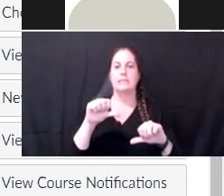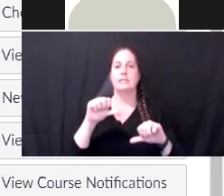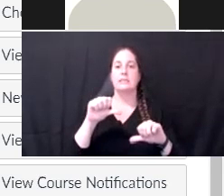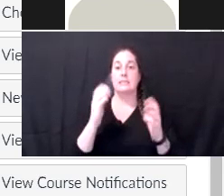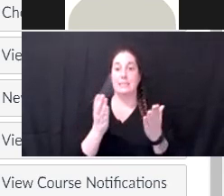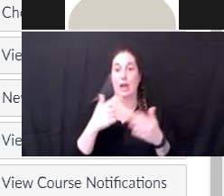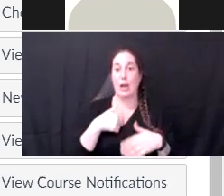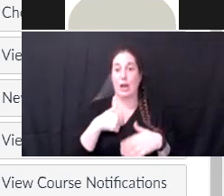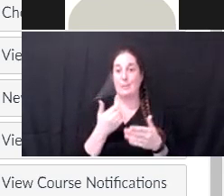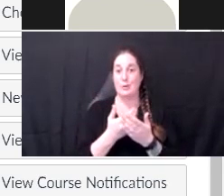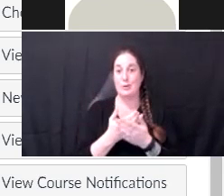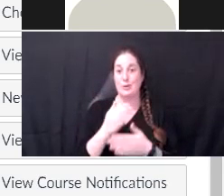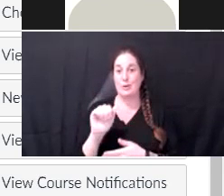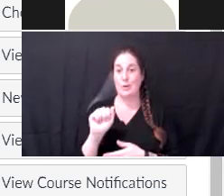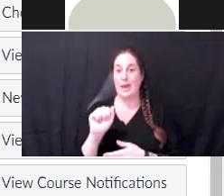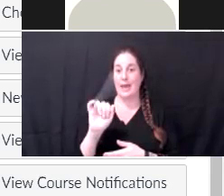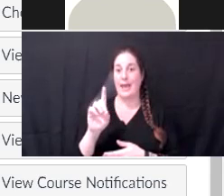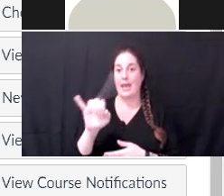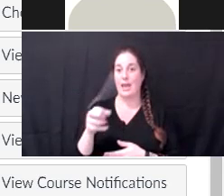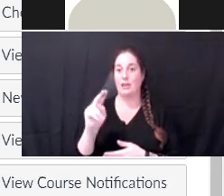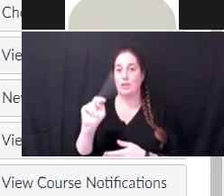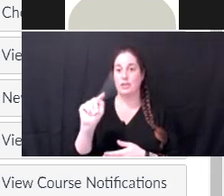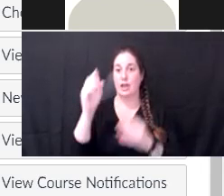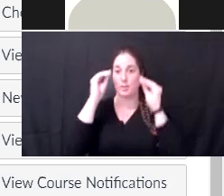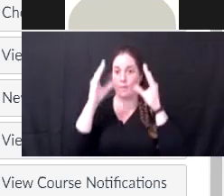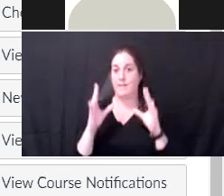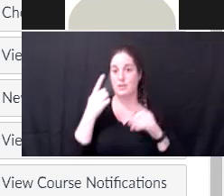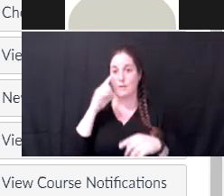new adjunct to Nunez. Um,